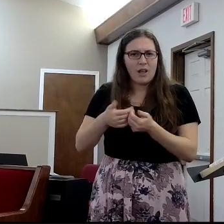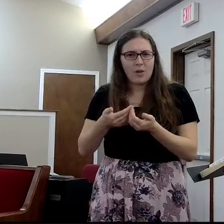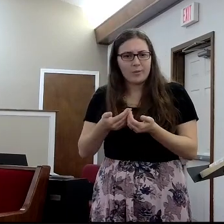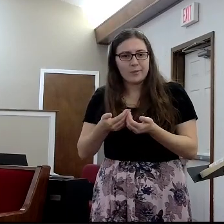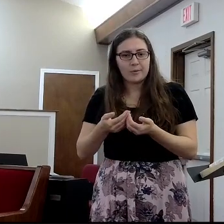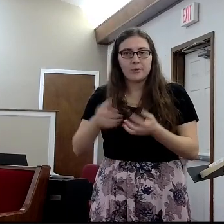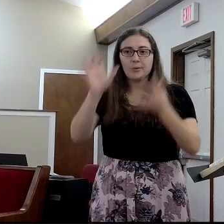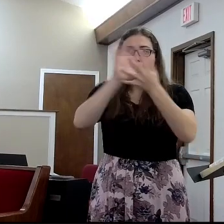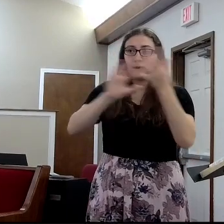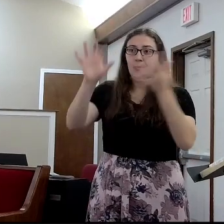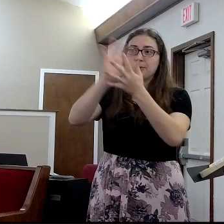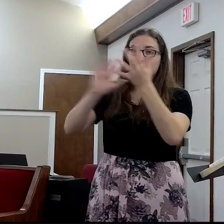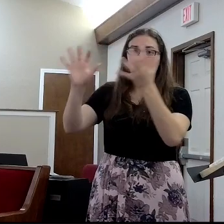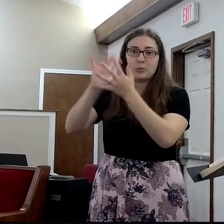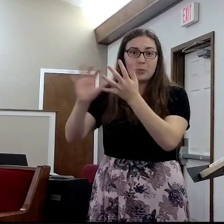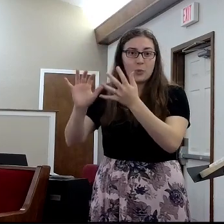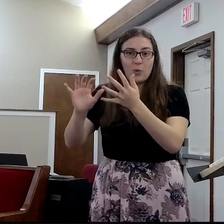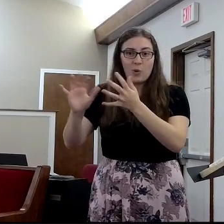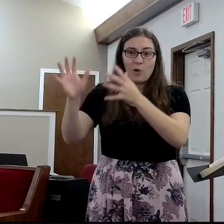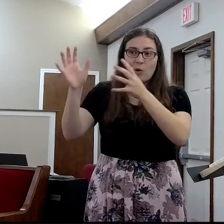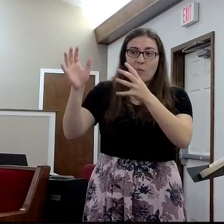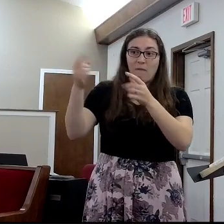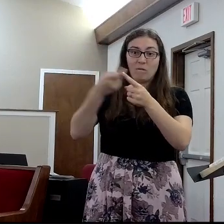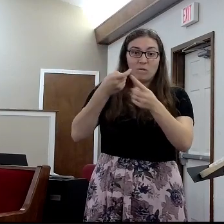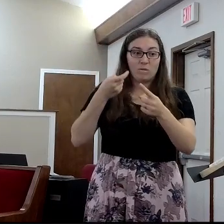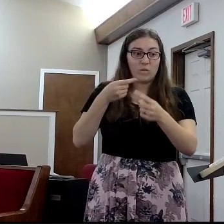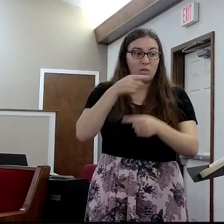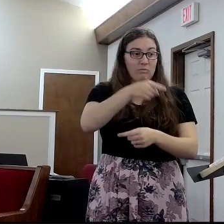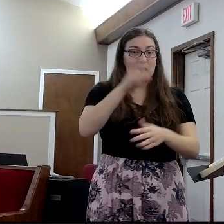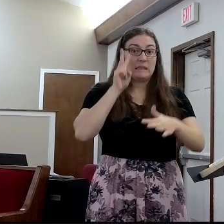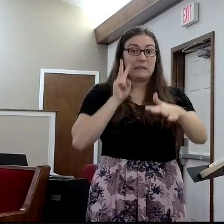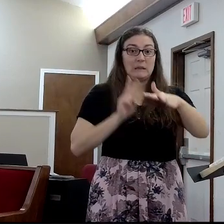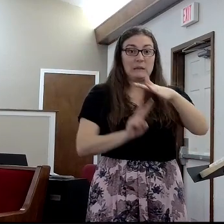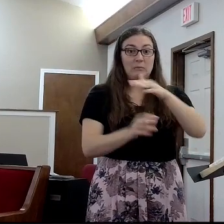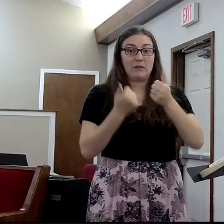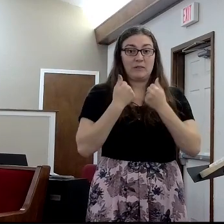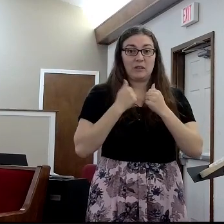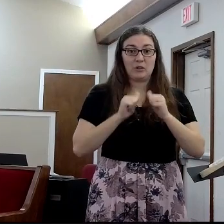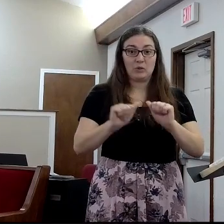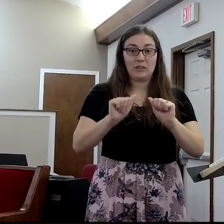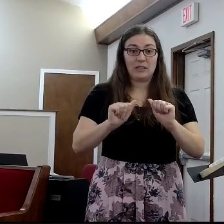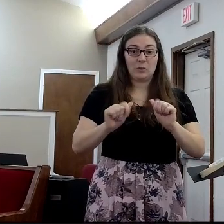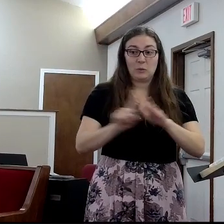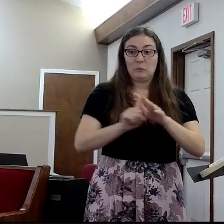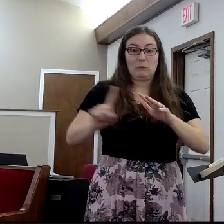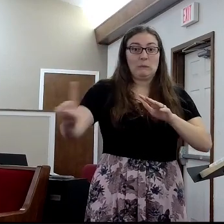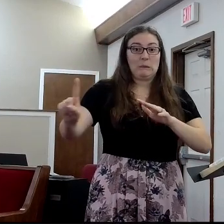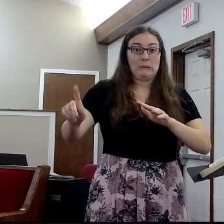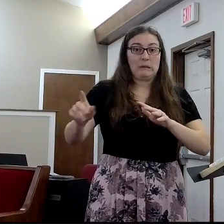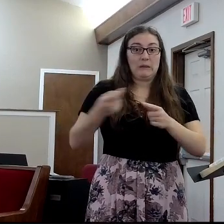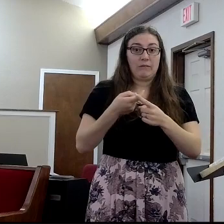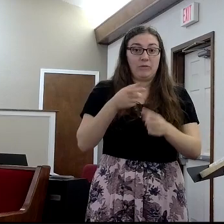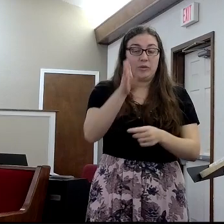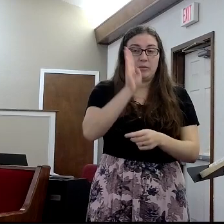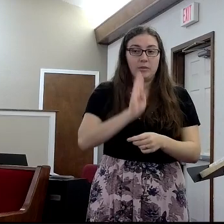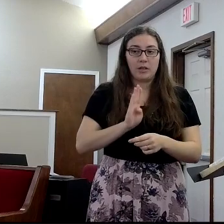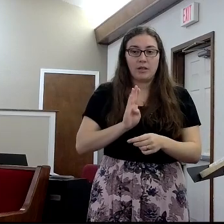due to the prophet fleeing God's will. And by the end of the story, they're crying out to him in prayer.